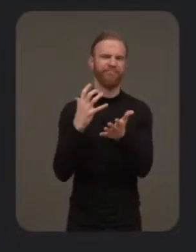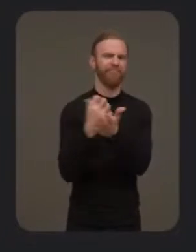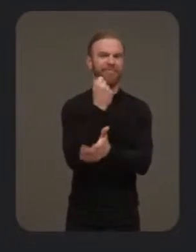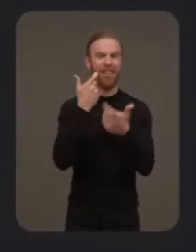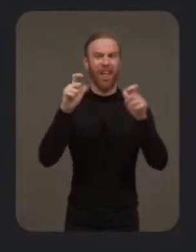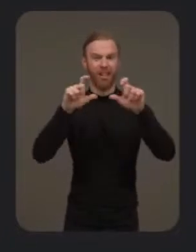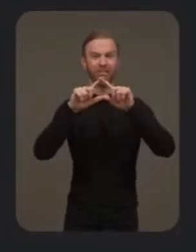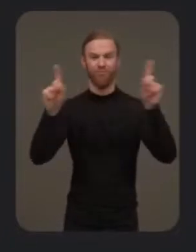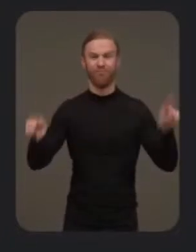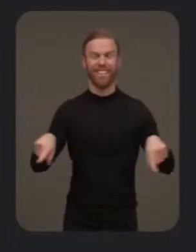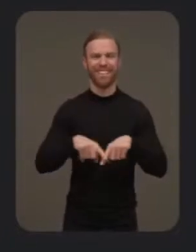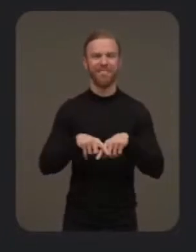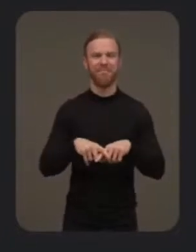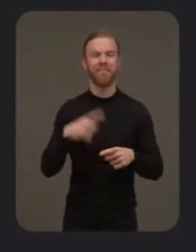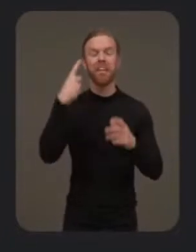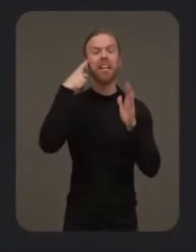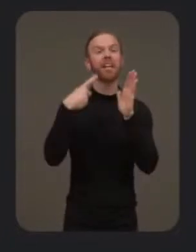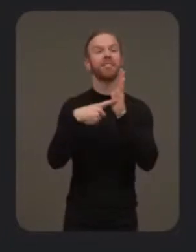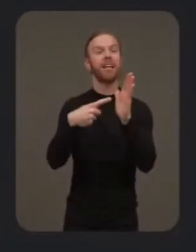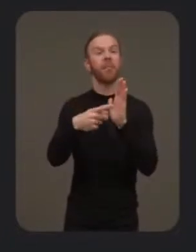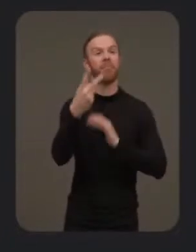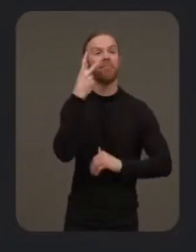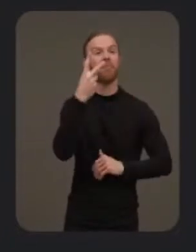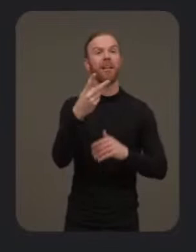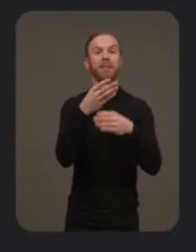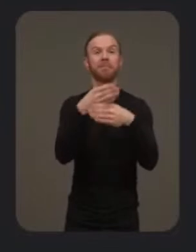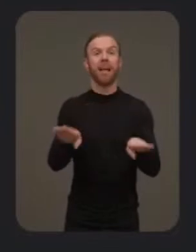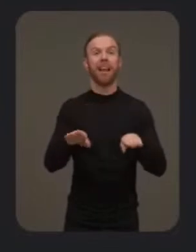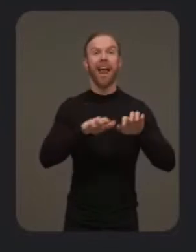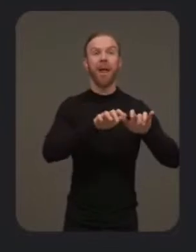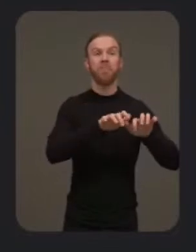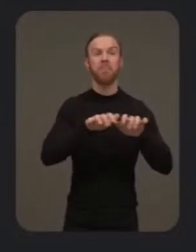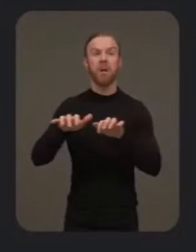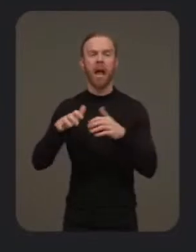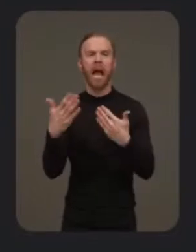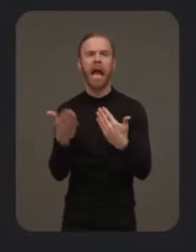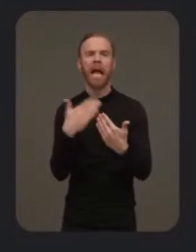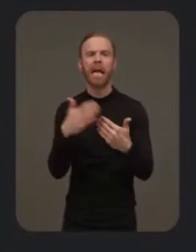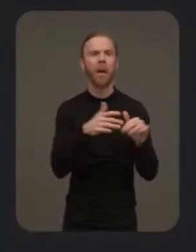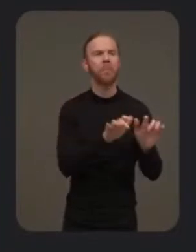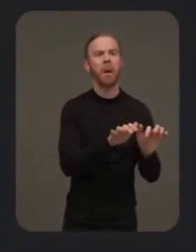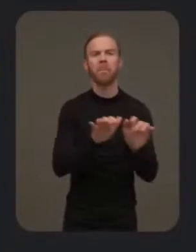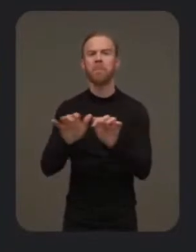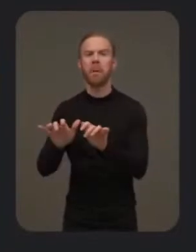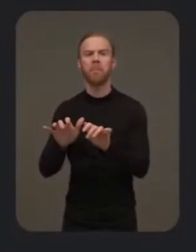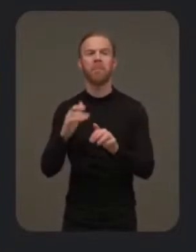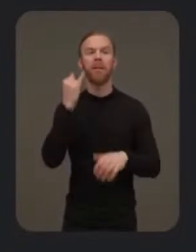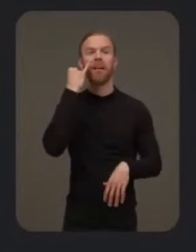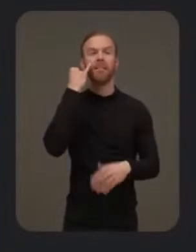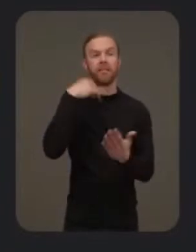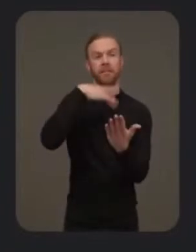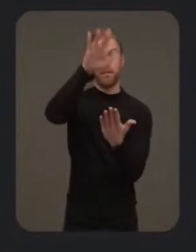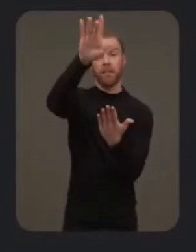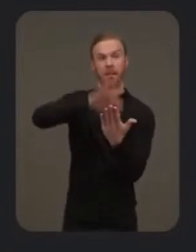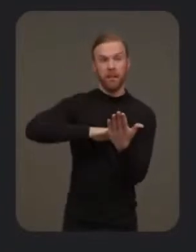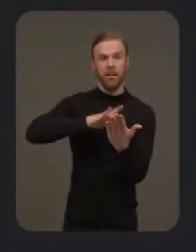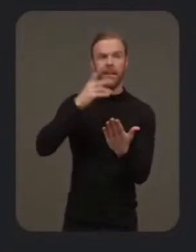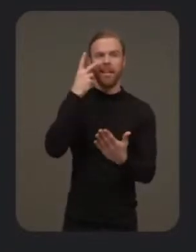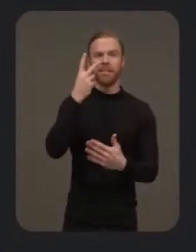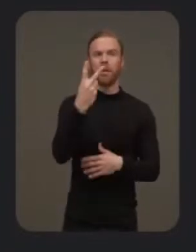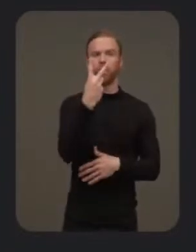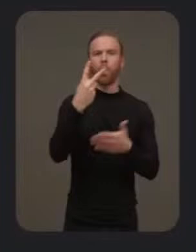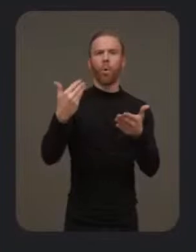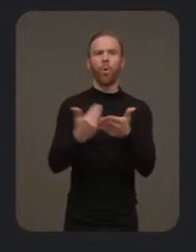example, here's the new split keyboard for faster typing. And if I pull down from the top, you'll notice the new 2-panel